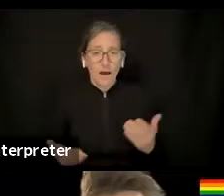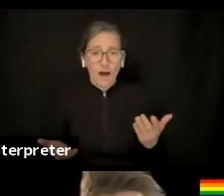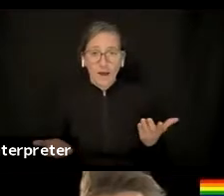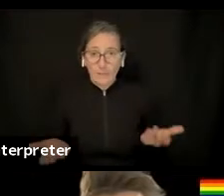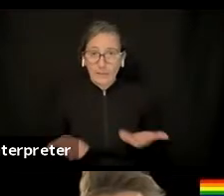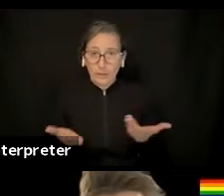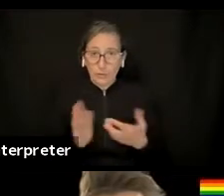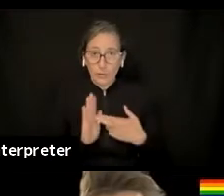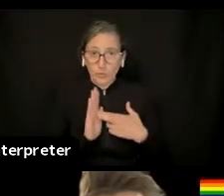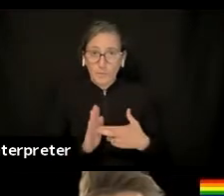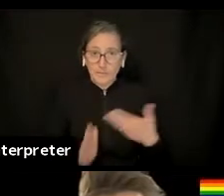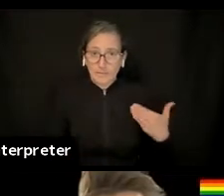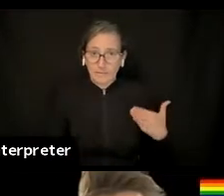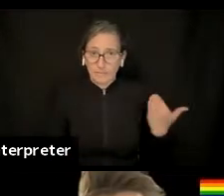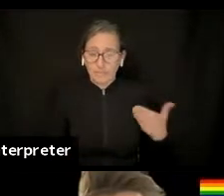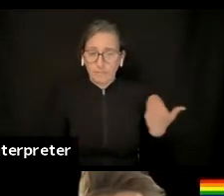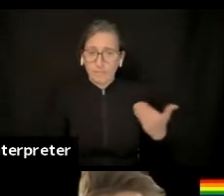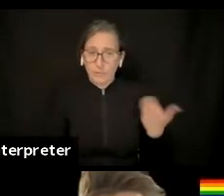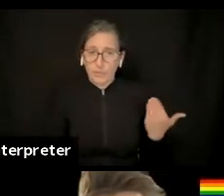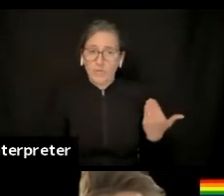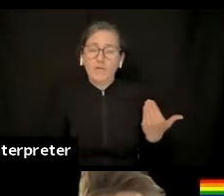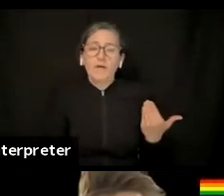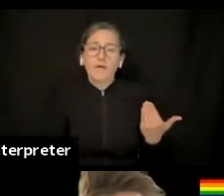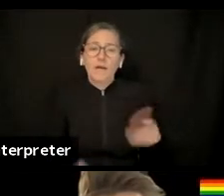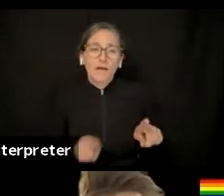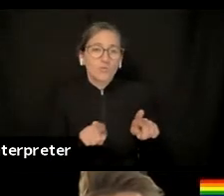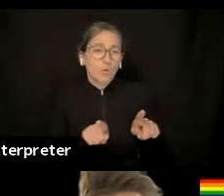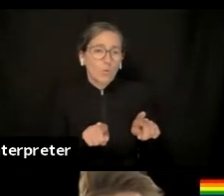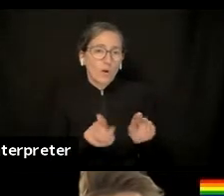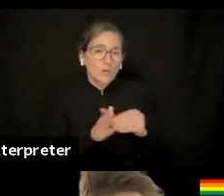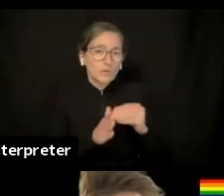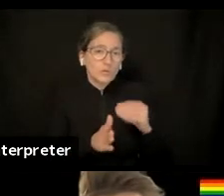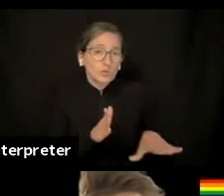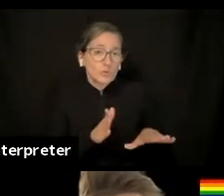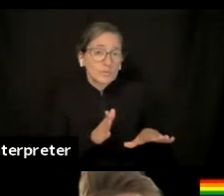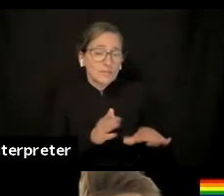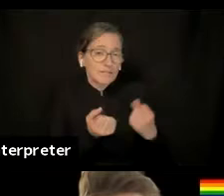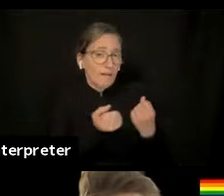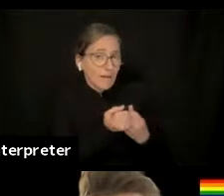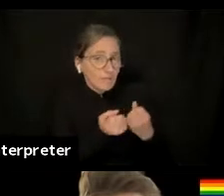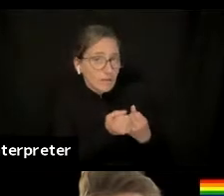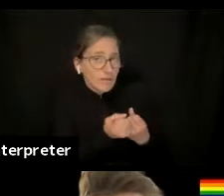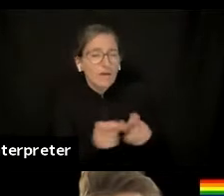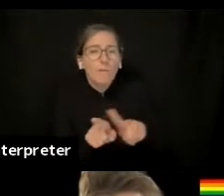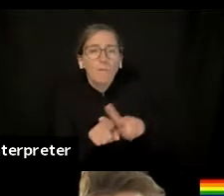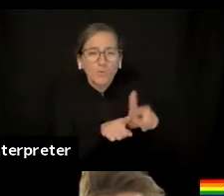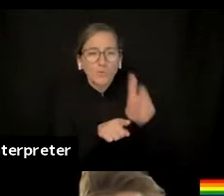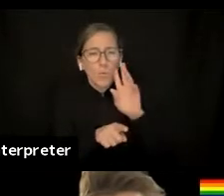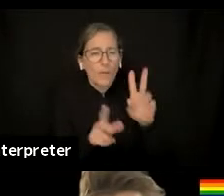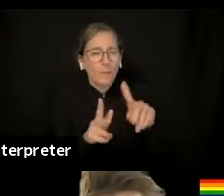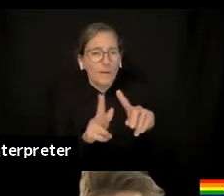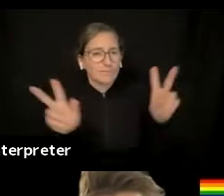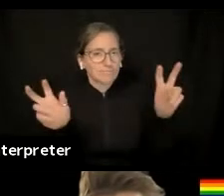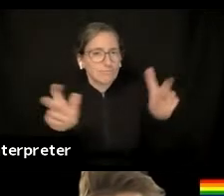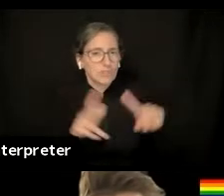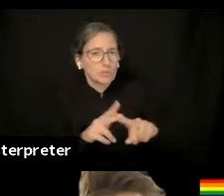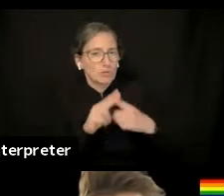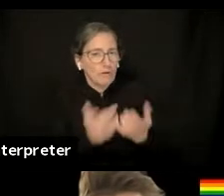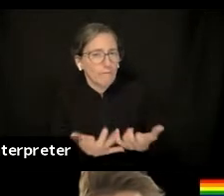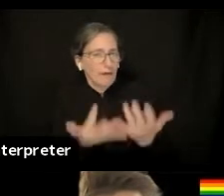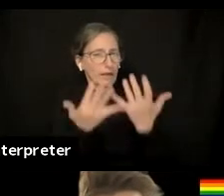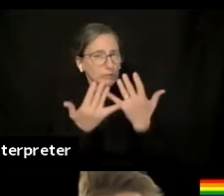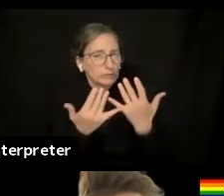and as a student advocate, I just want to say that I will be a fire starter as well. and in everything I do, I will hold accountability.